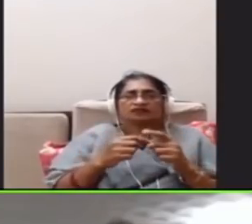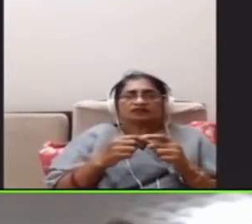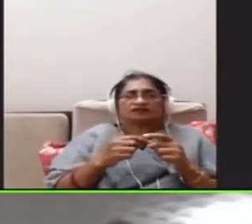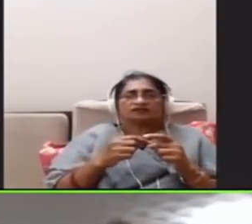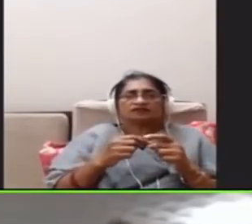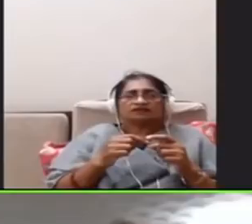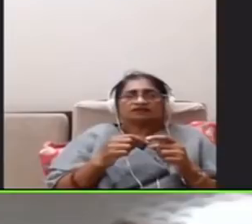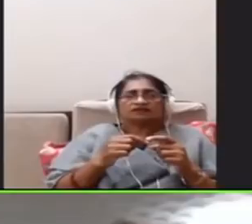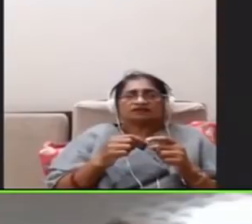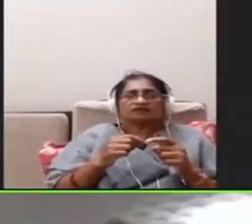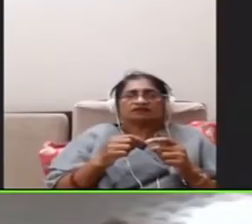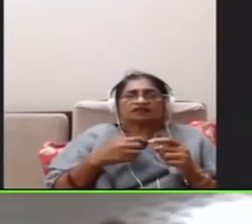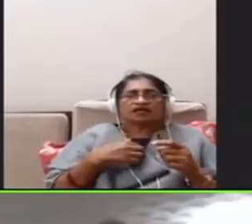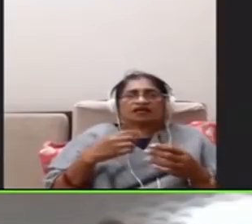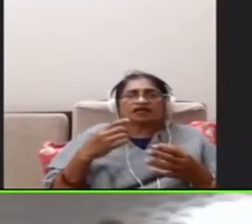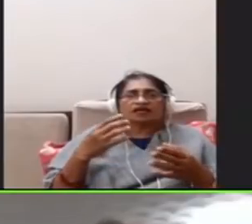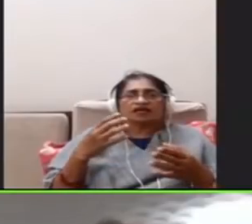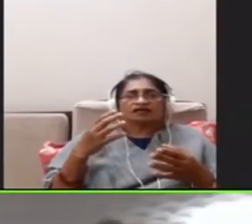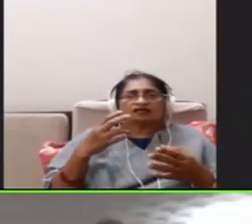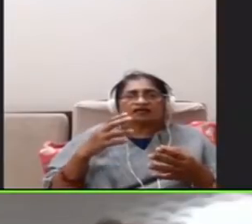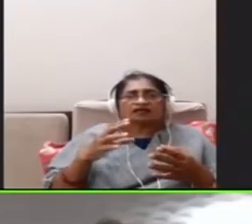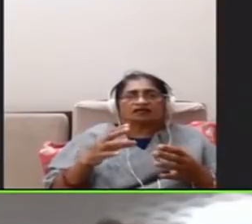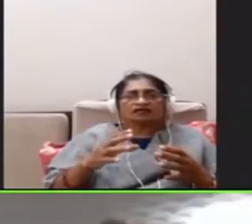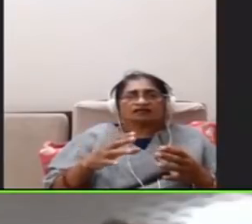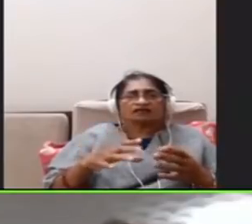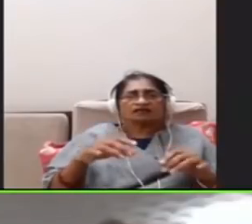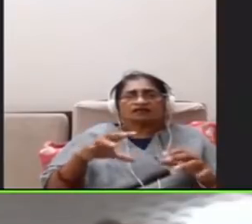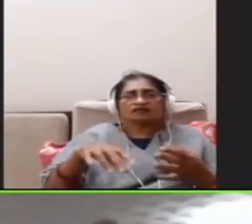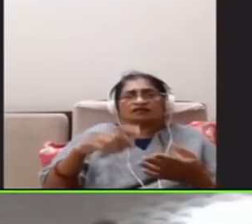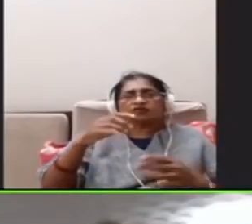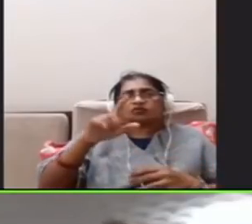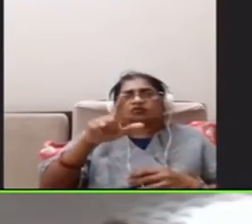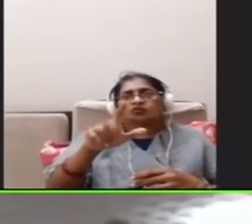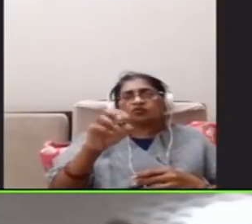local school in the build up to the London